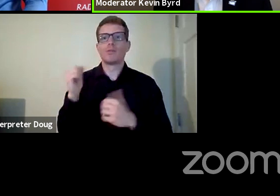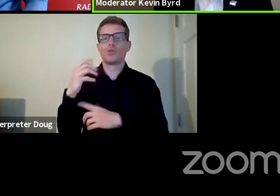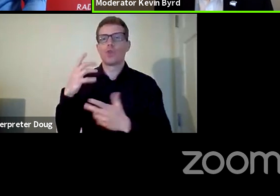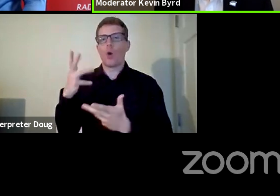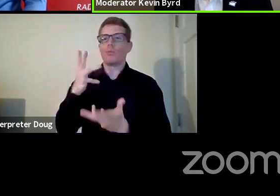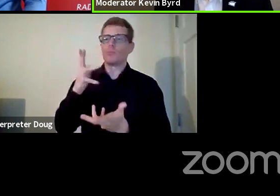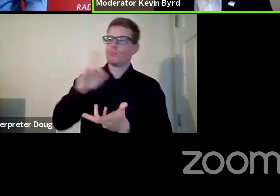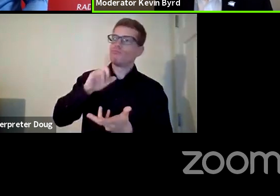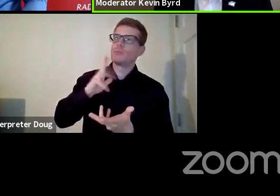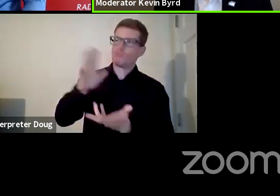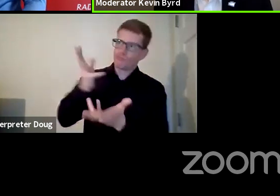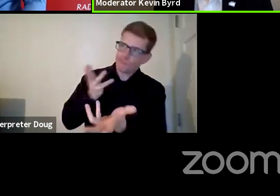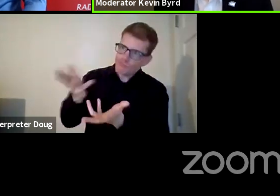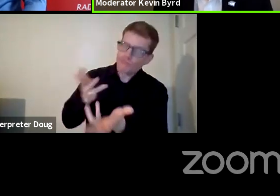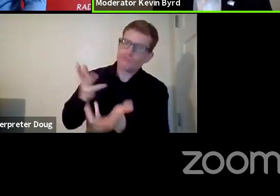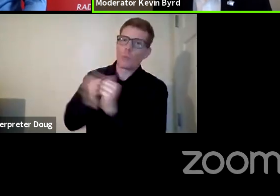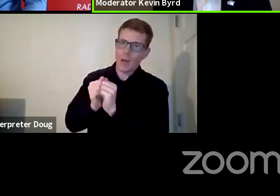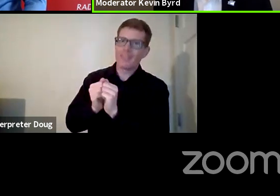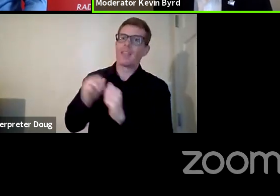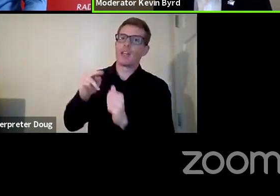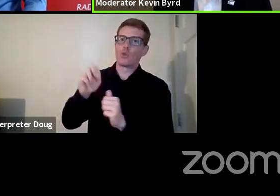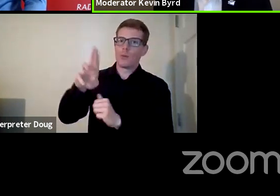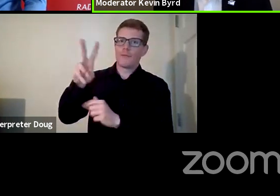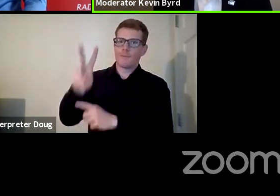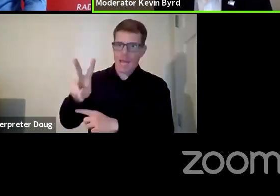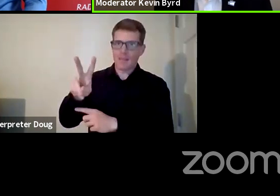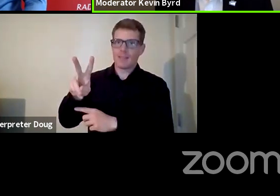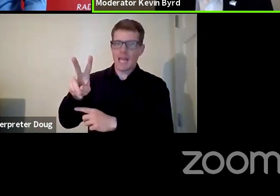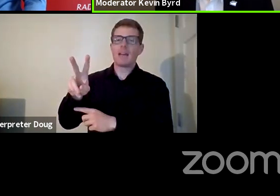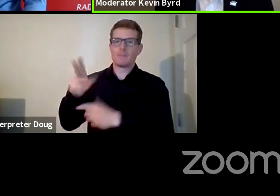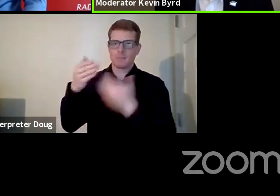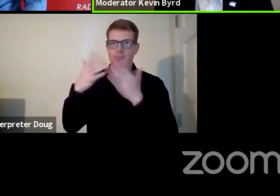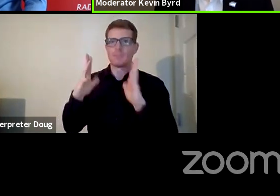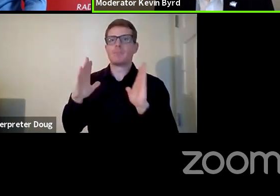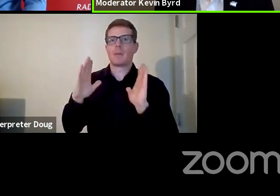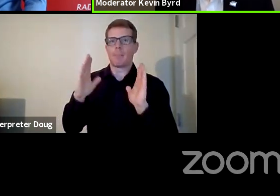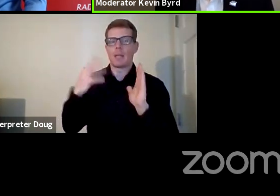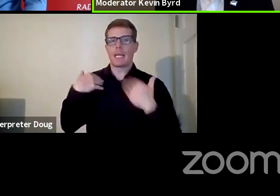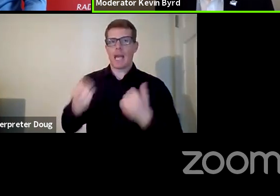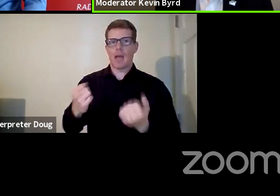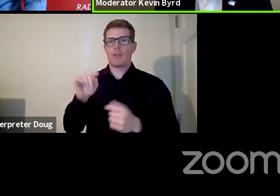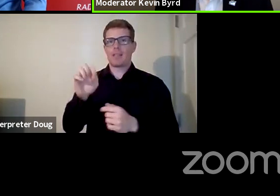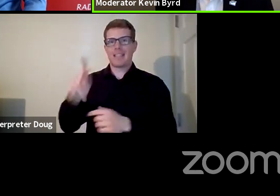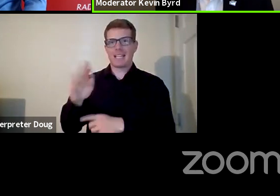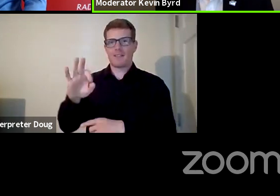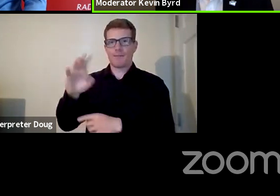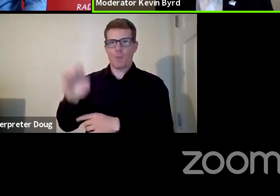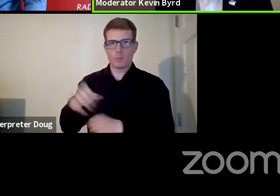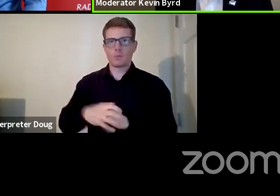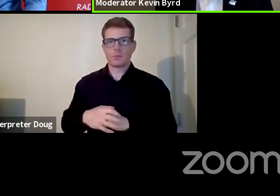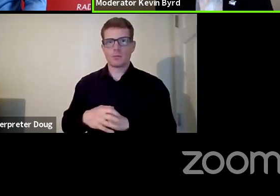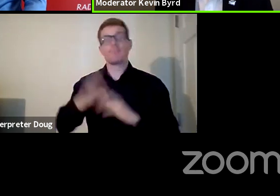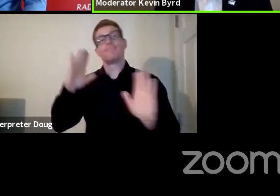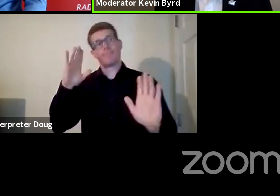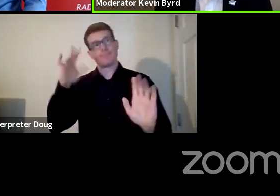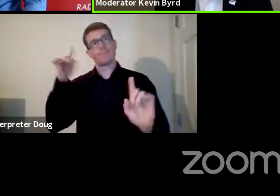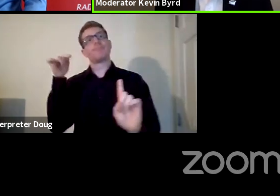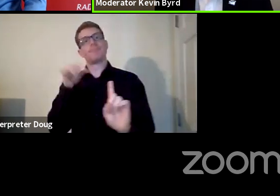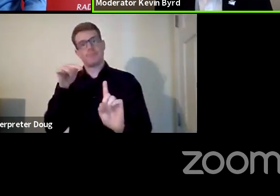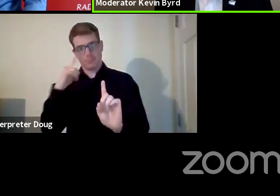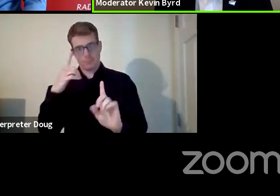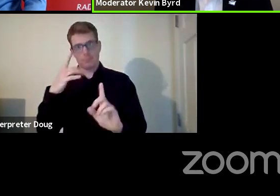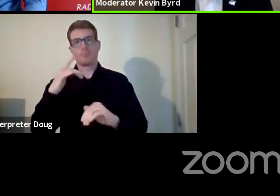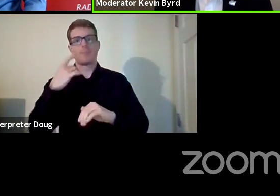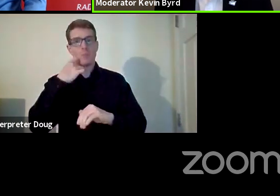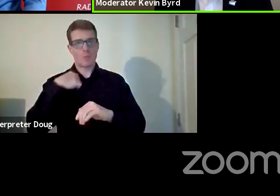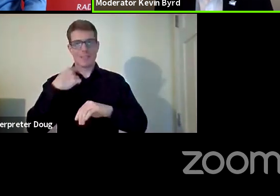Great. And as we pointed out earlier in the welcome, is that there is the drive-through testing that's been made available throughout the communities, and